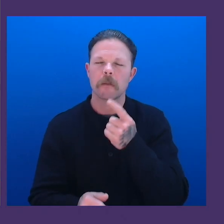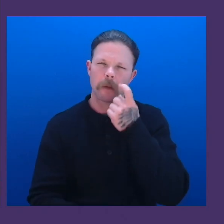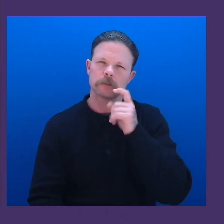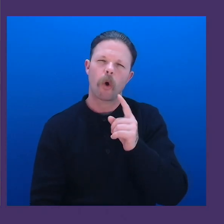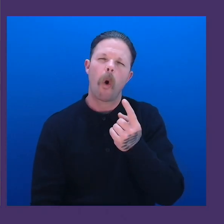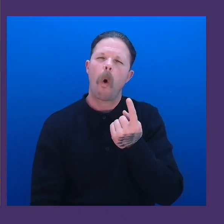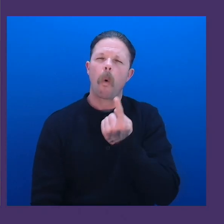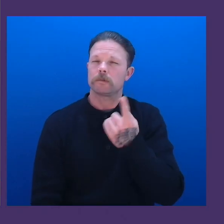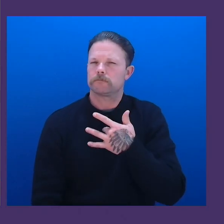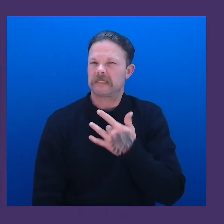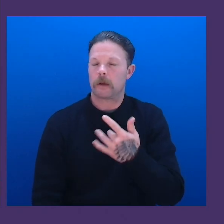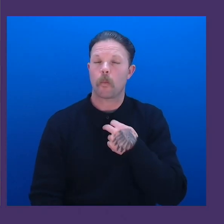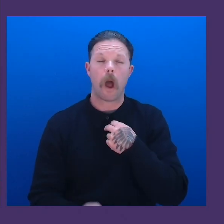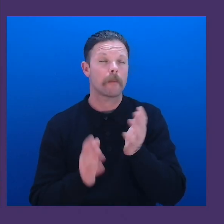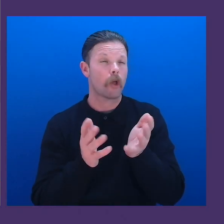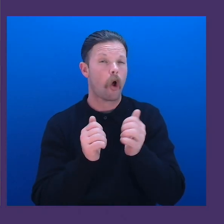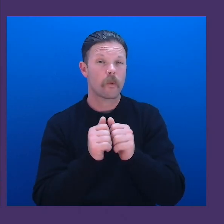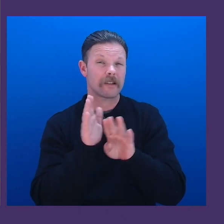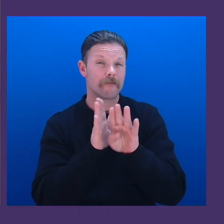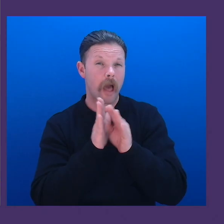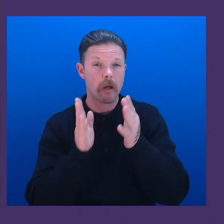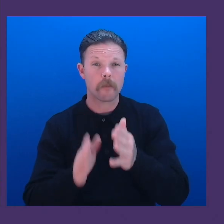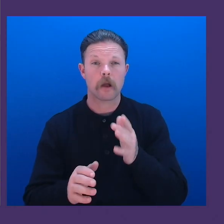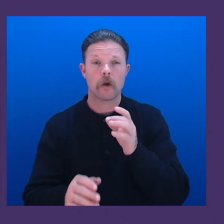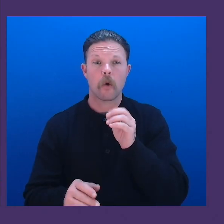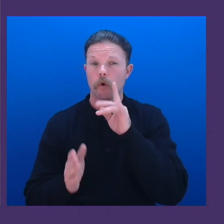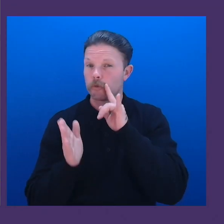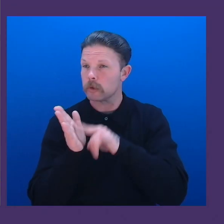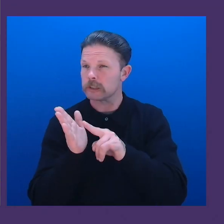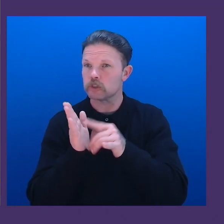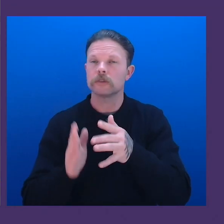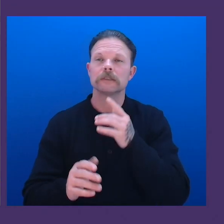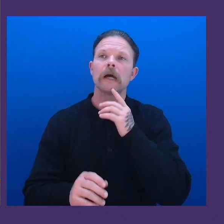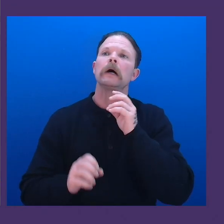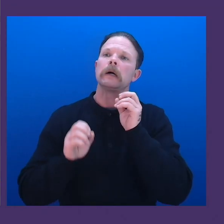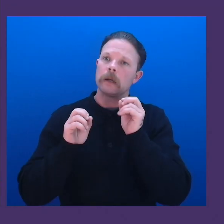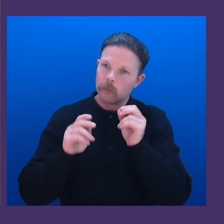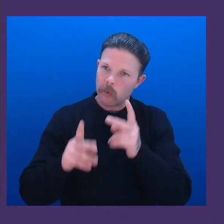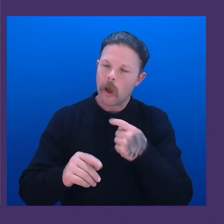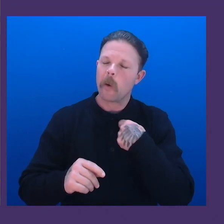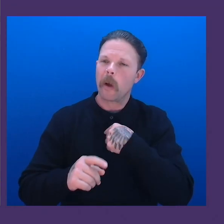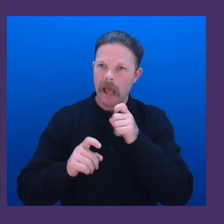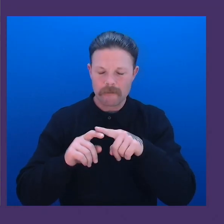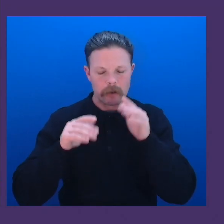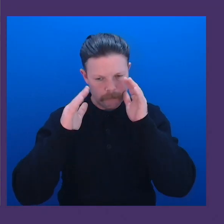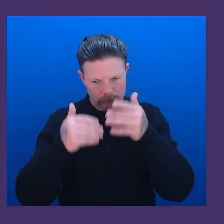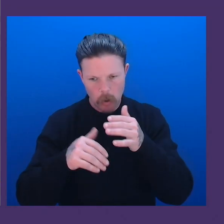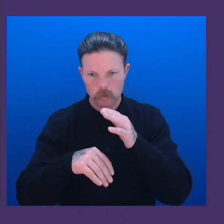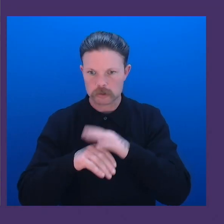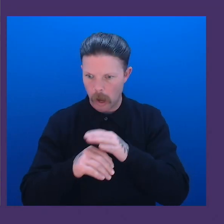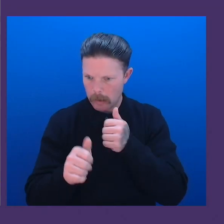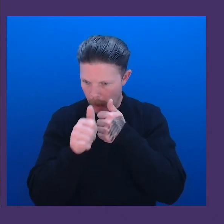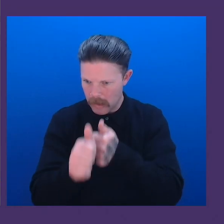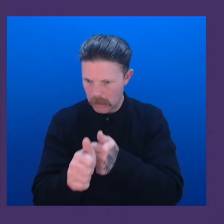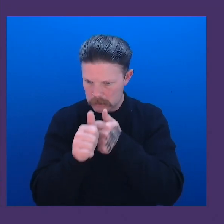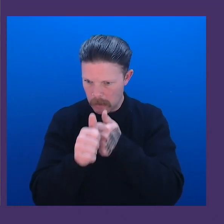to developers or researchers and they're saying, okay, well, we have to focus on meeting compliance goals. We can't think about usability, but